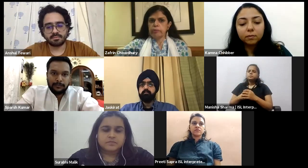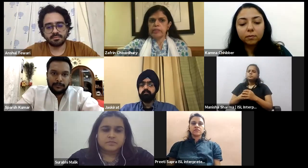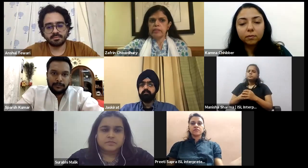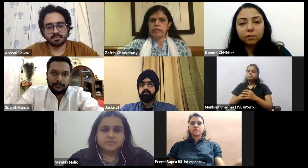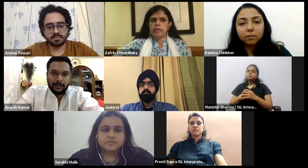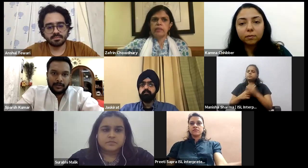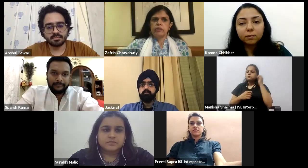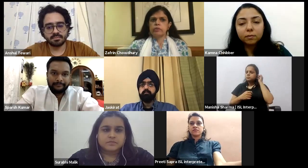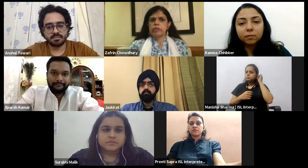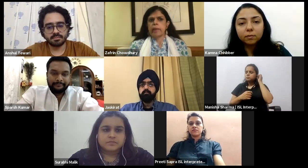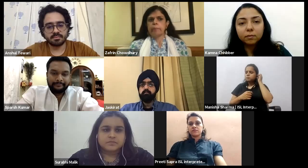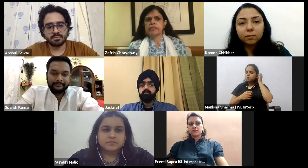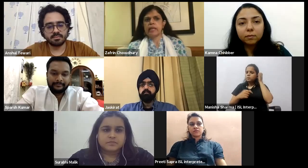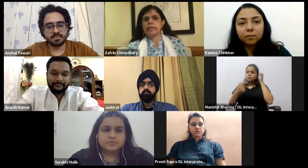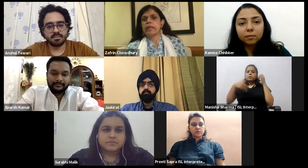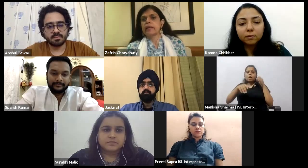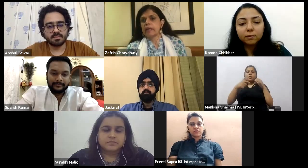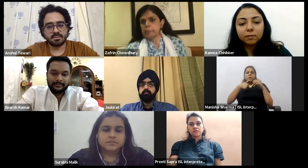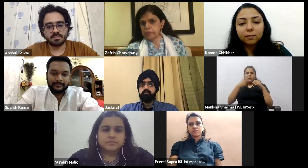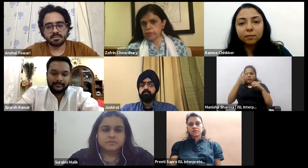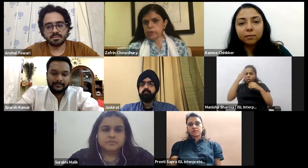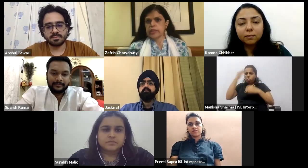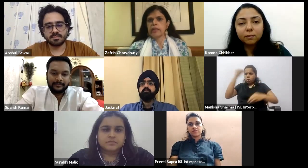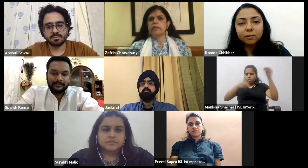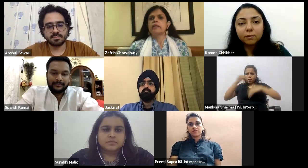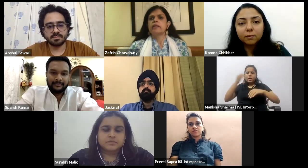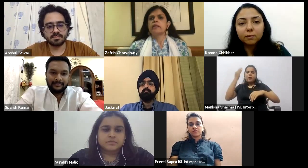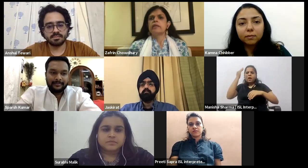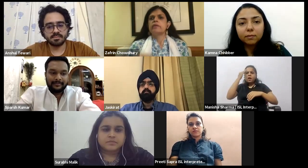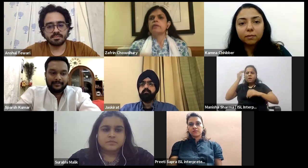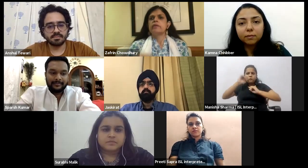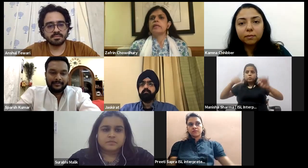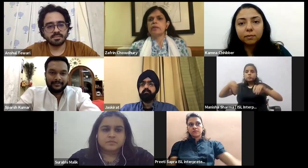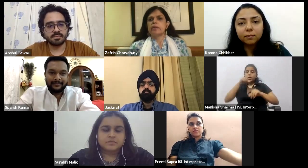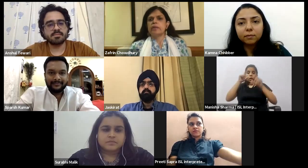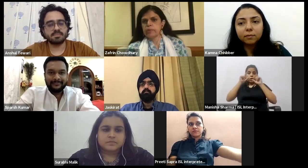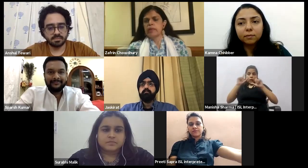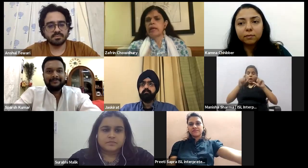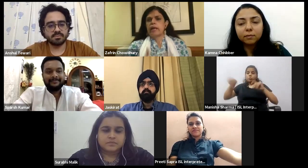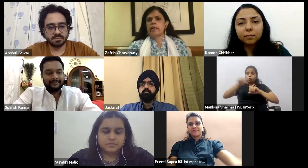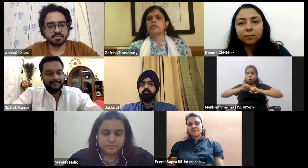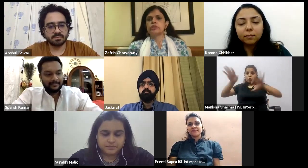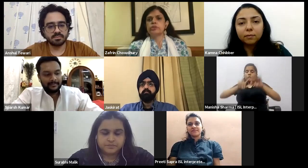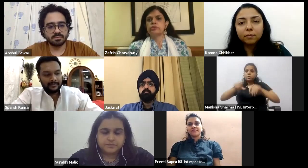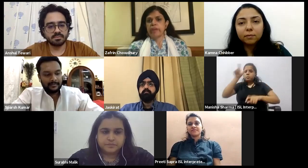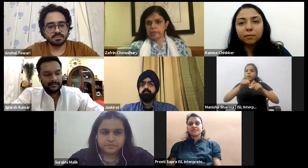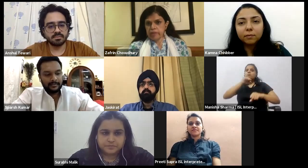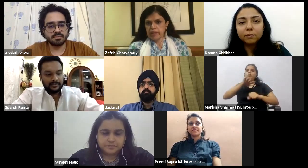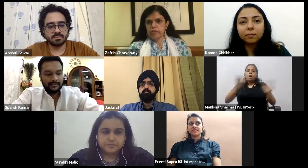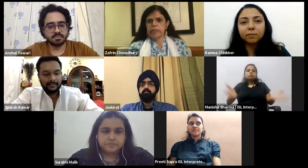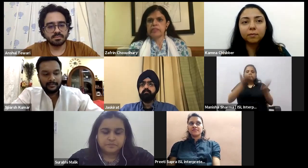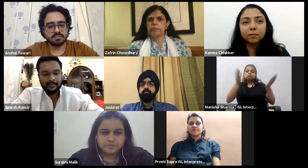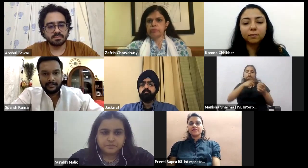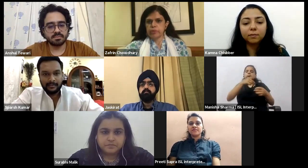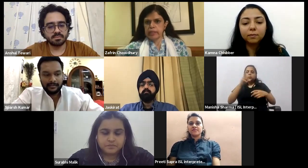counter, tackle misinformation. Campaigns like Take Care Before You Share, really encouraging young people and